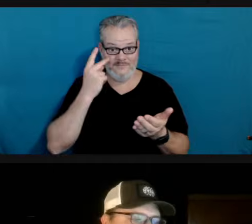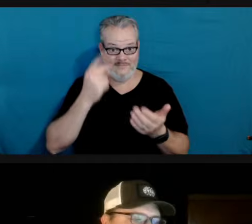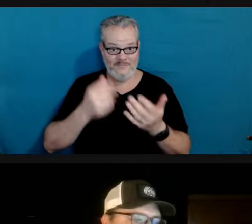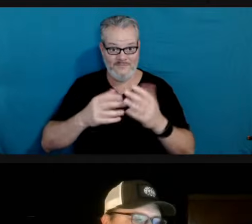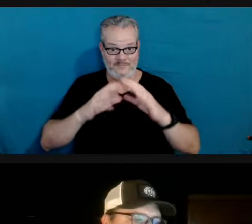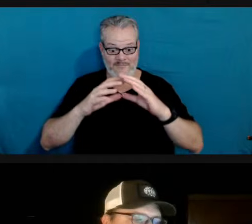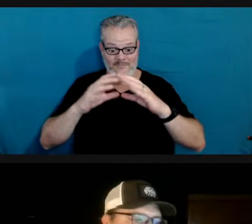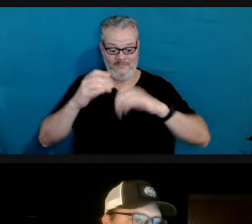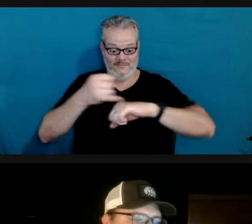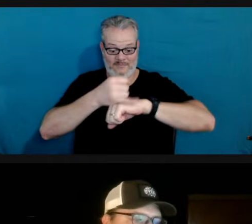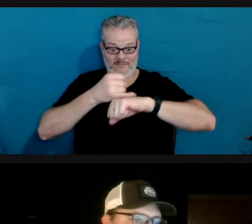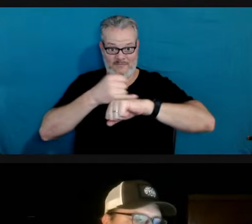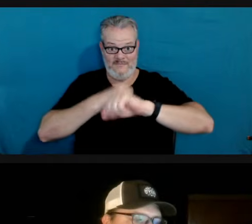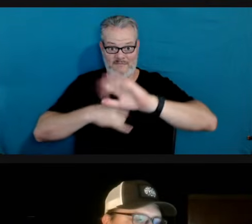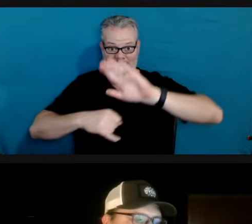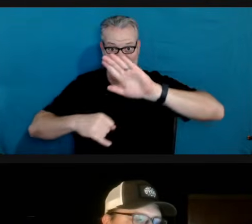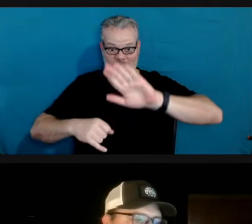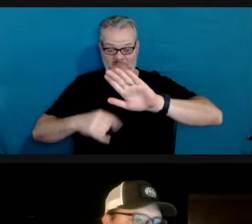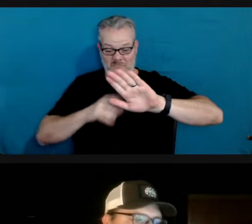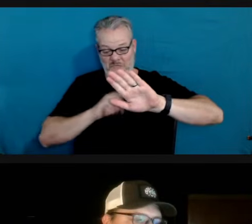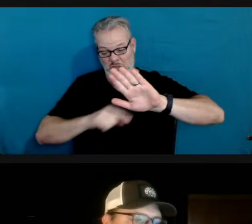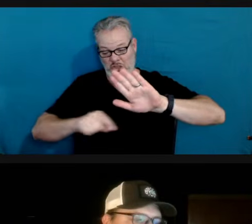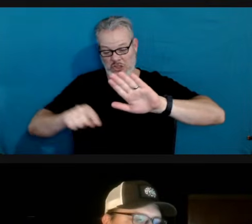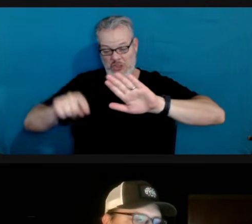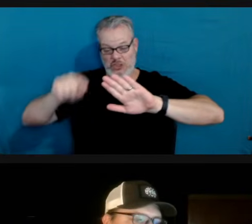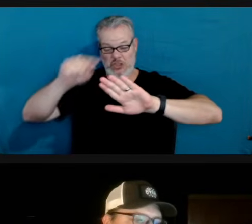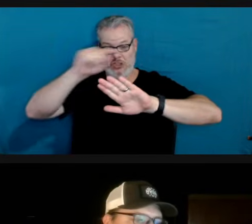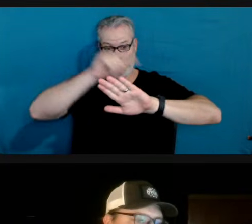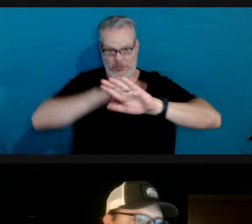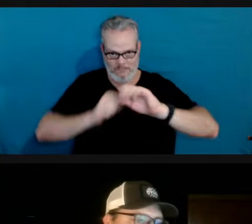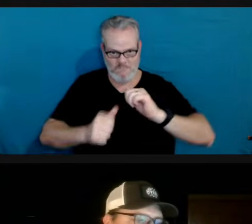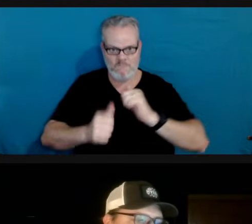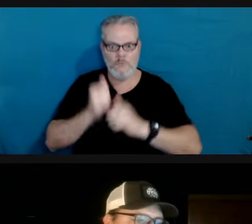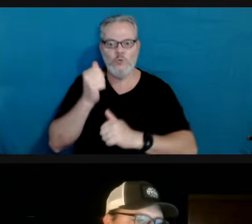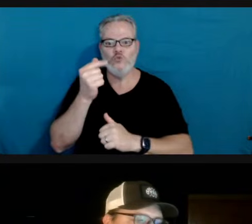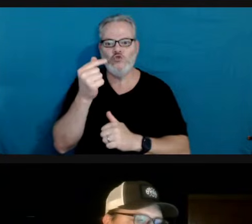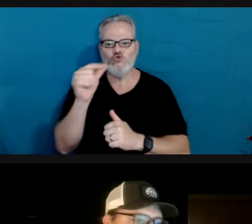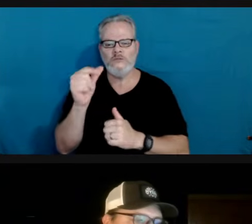Kona coast. A few readings in Hilo, but nothing really